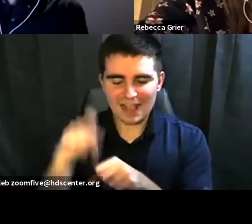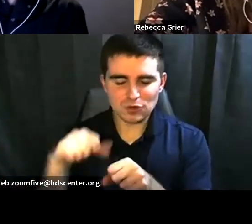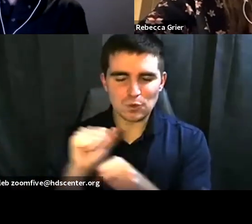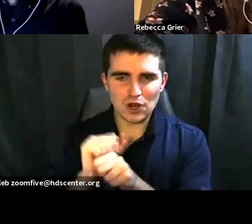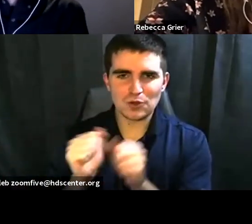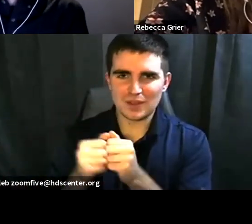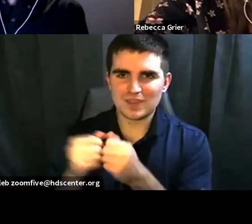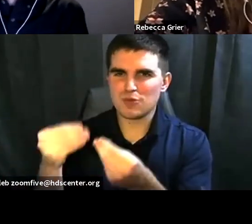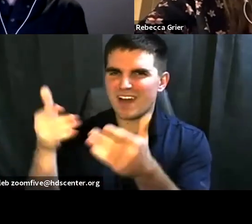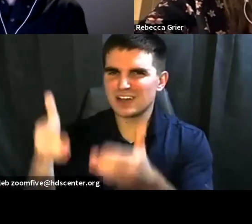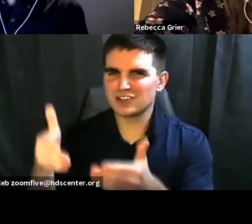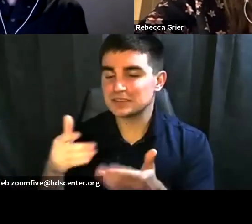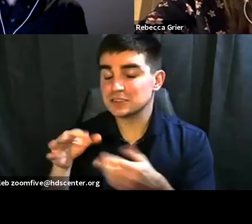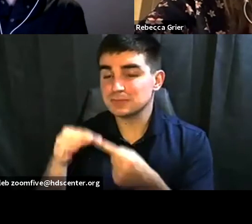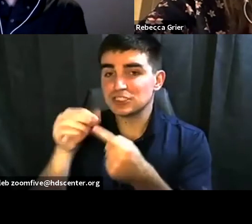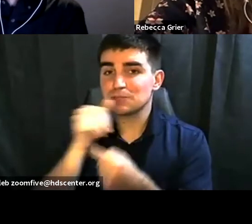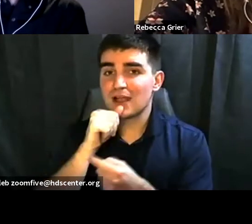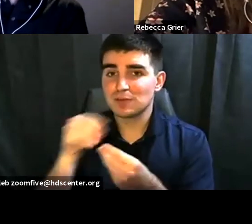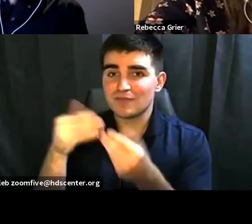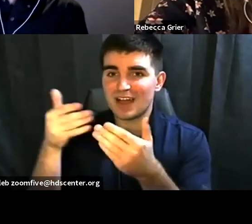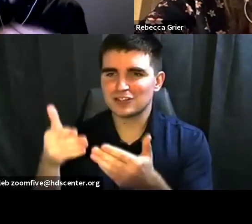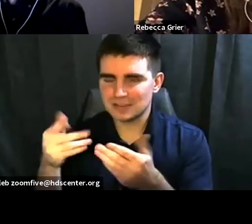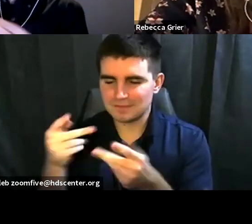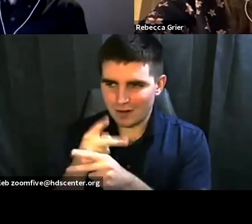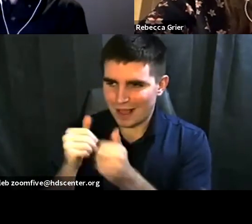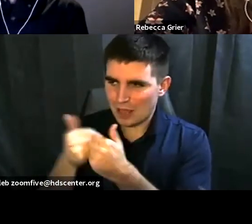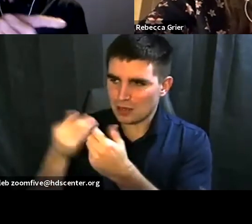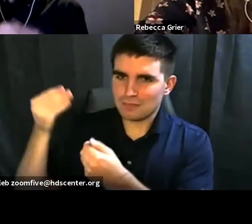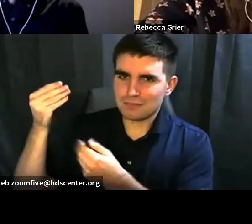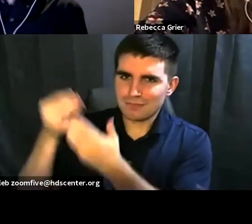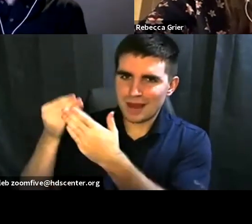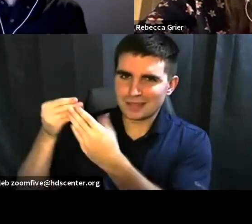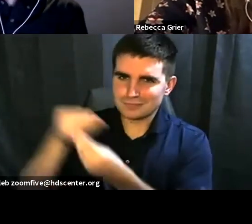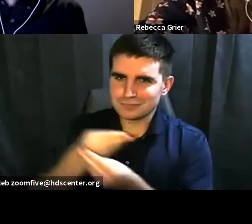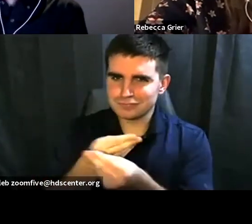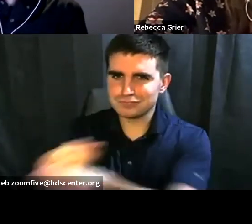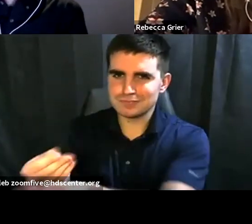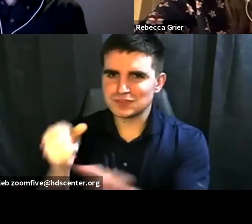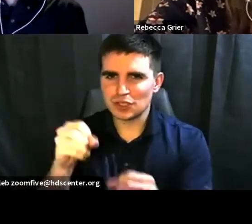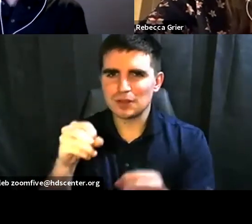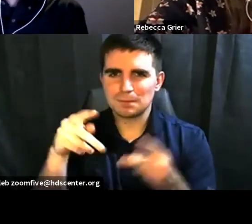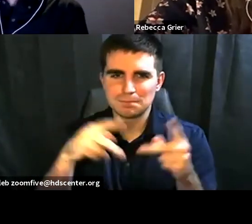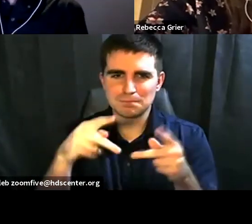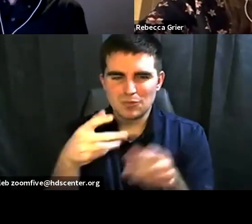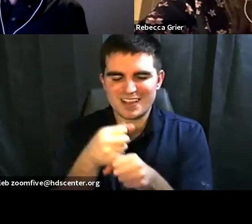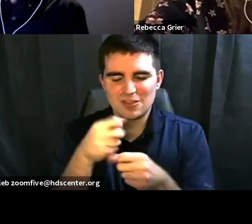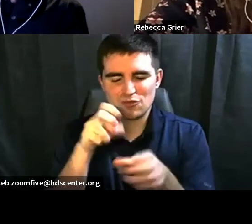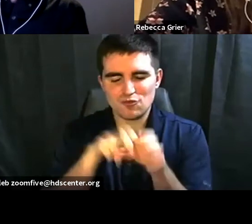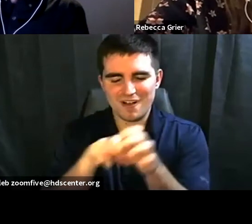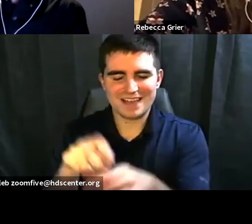private providers, to figure out how to get the money to the right place so the person gets the ride they need. There's